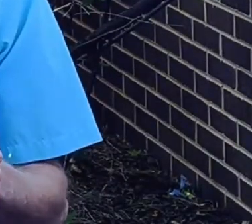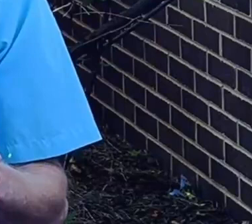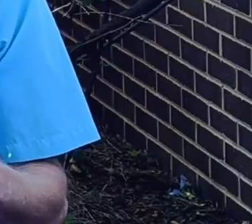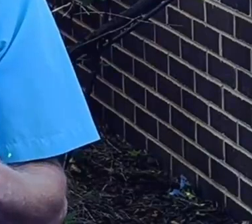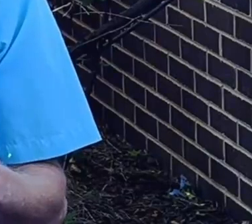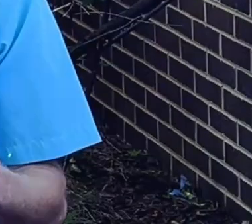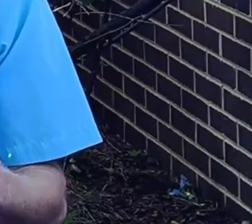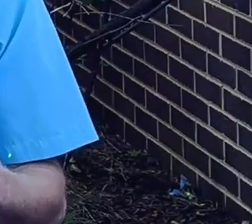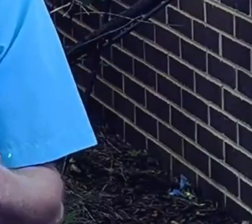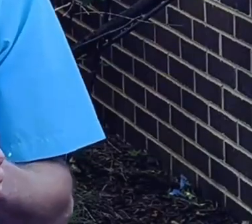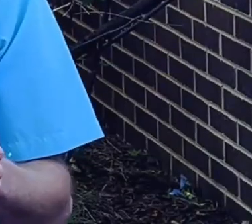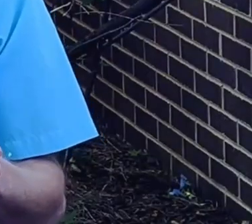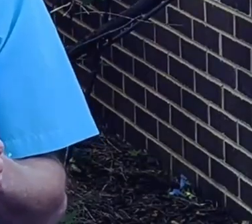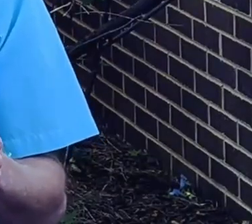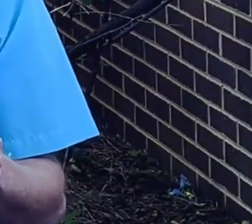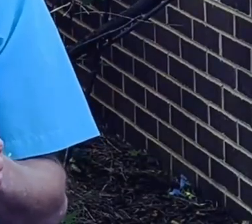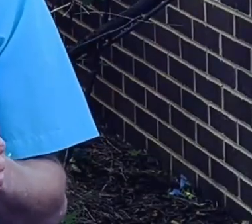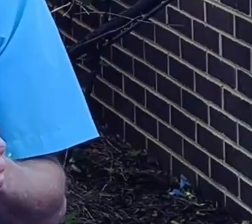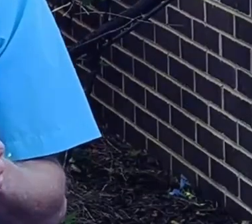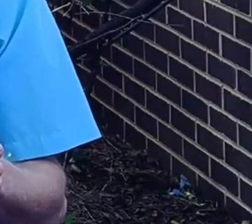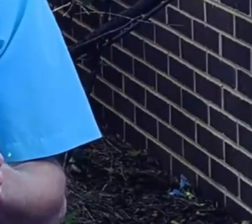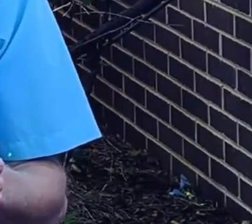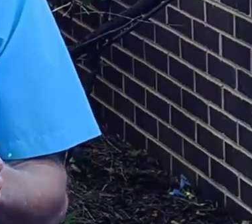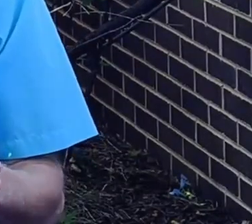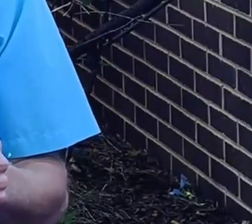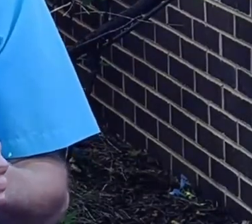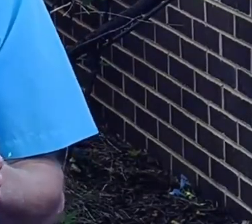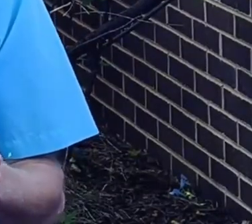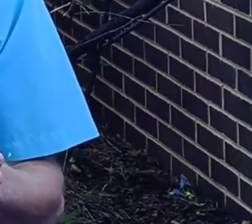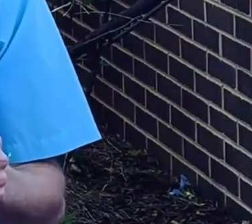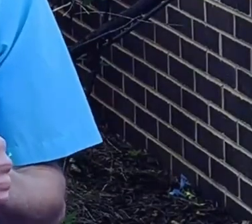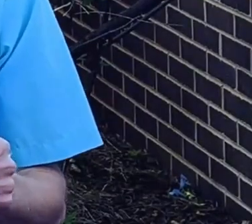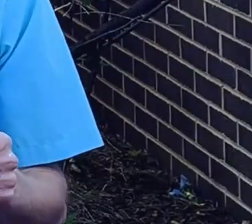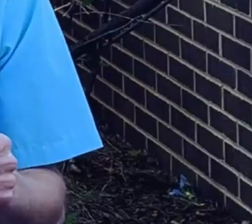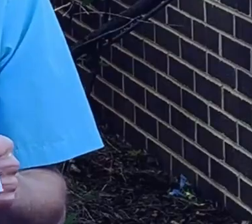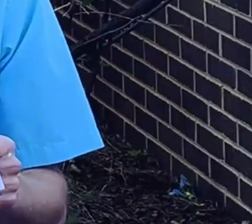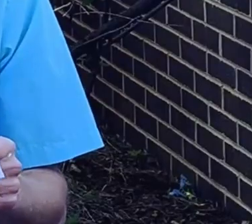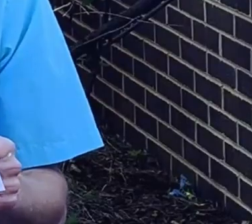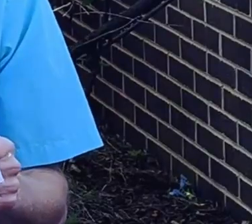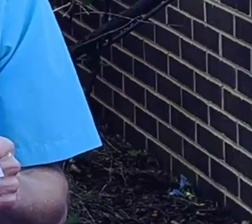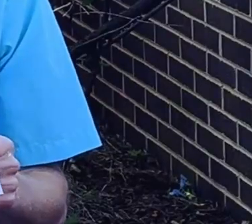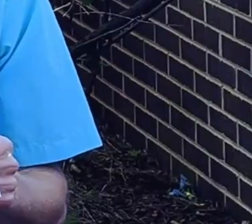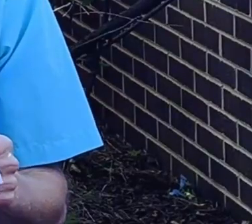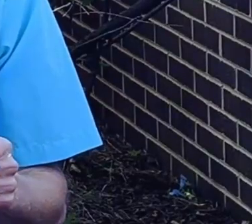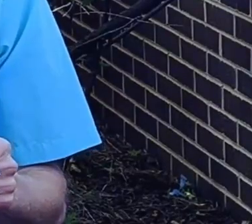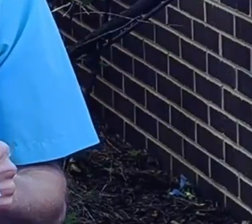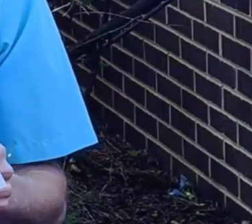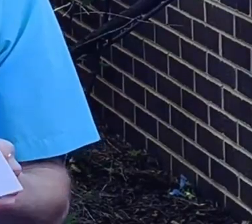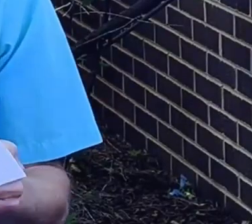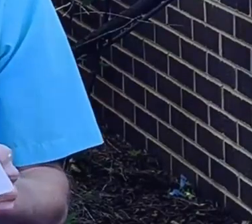well, knew the parents by name, and knew his staff and all their interests and hobbies.